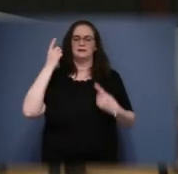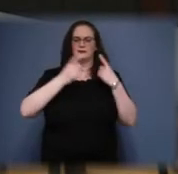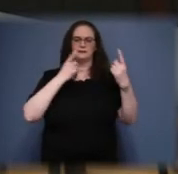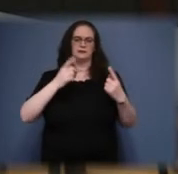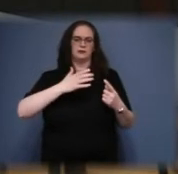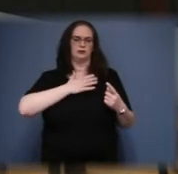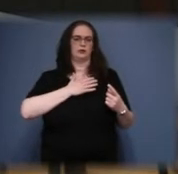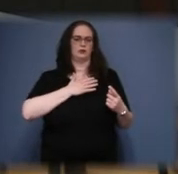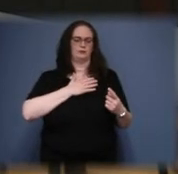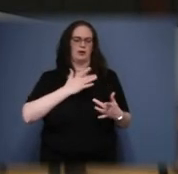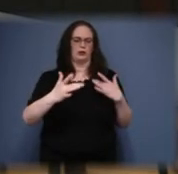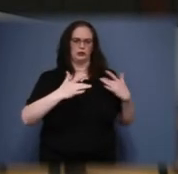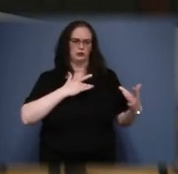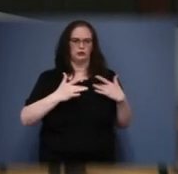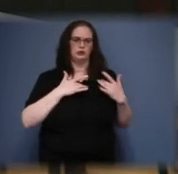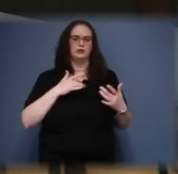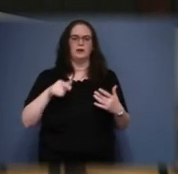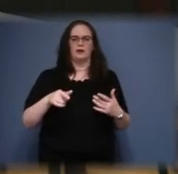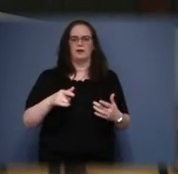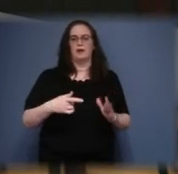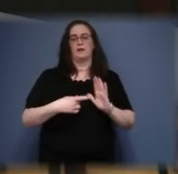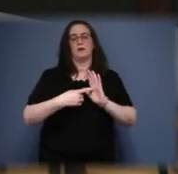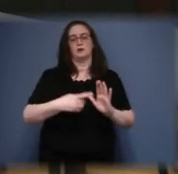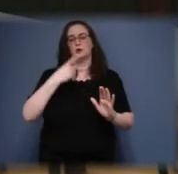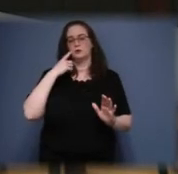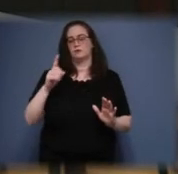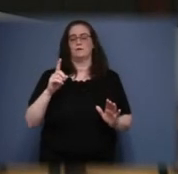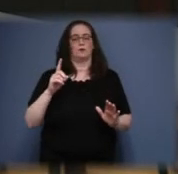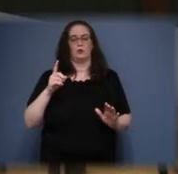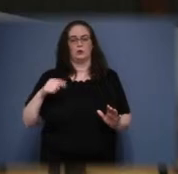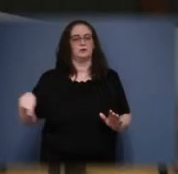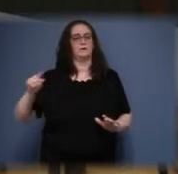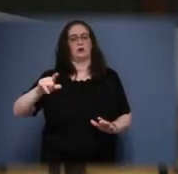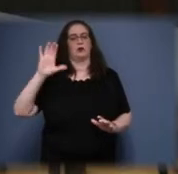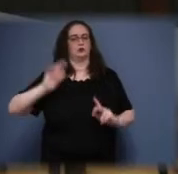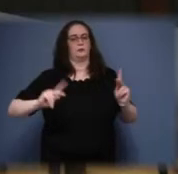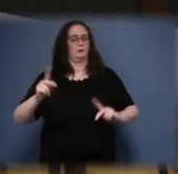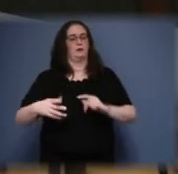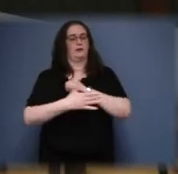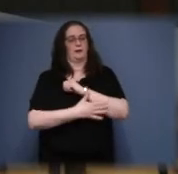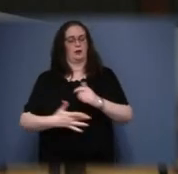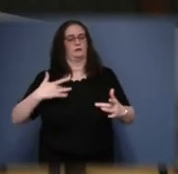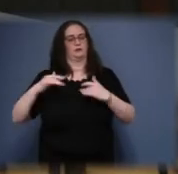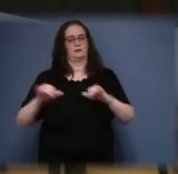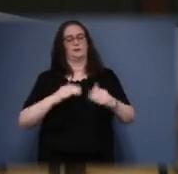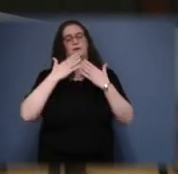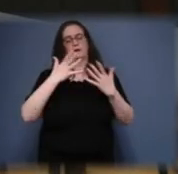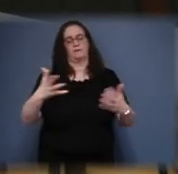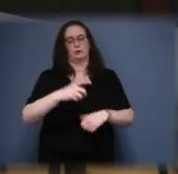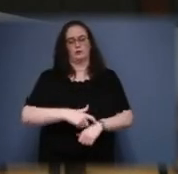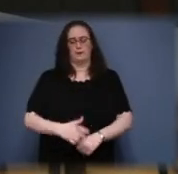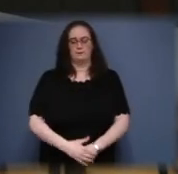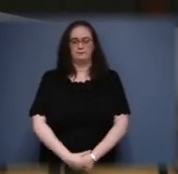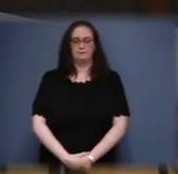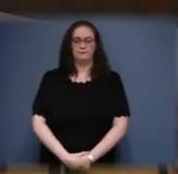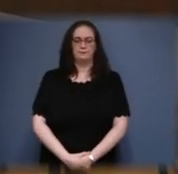my concerns, and this goes for hundreds and hundreds of other people in this county. I thank you for your time.